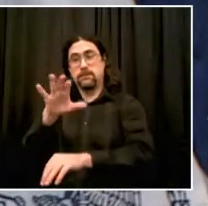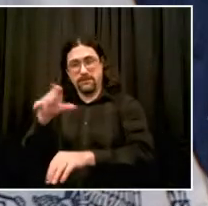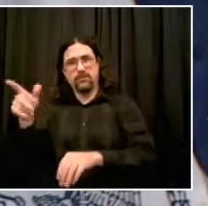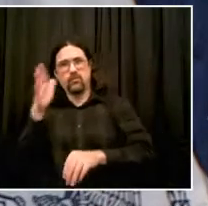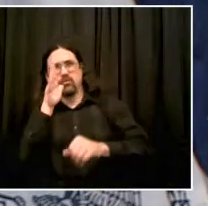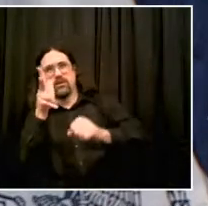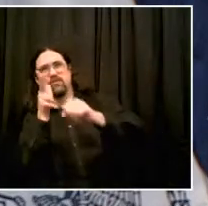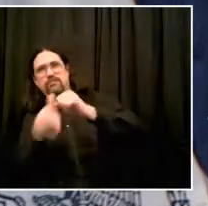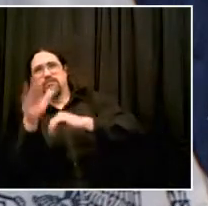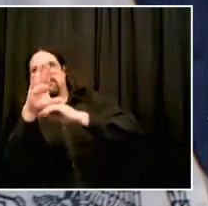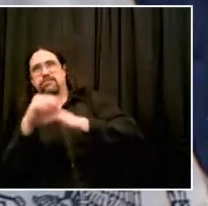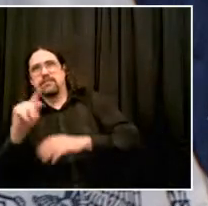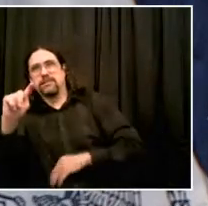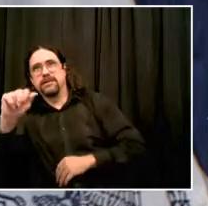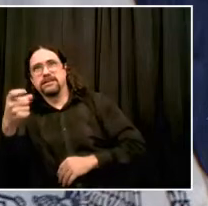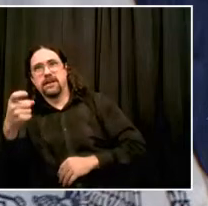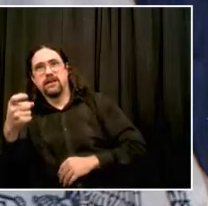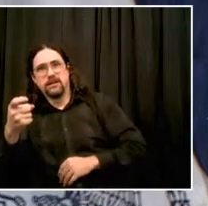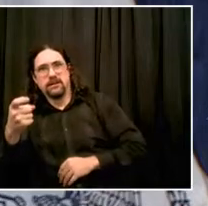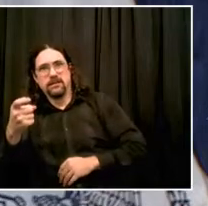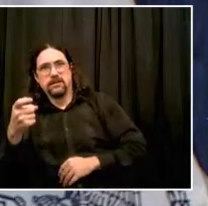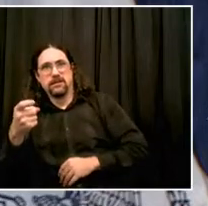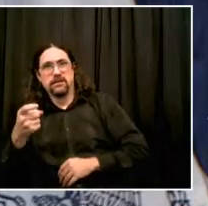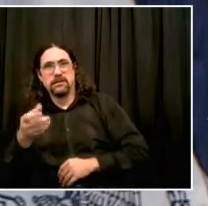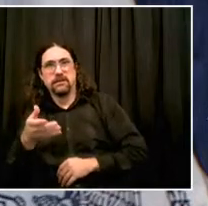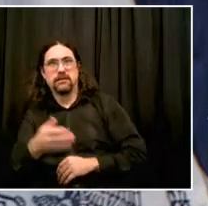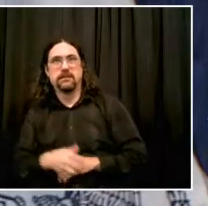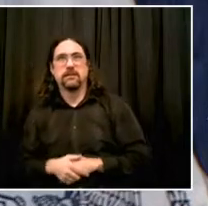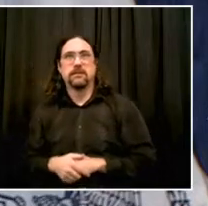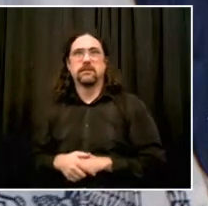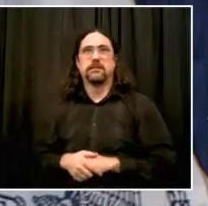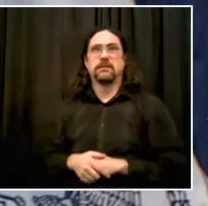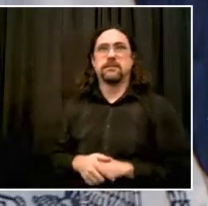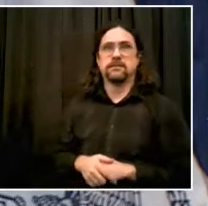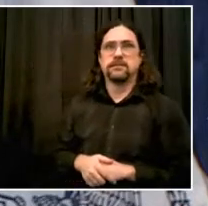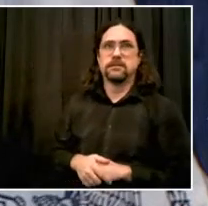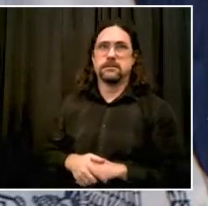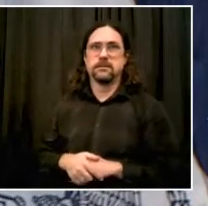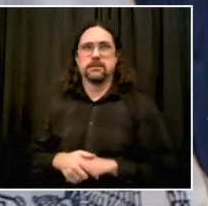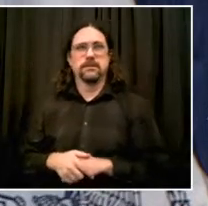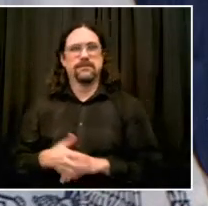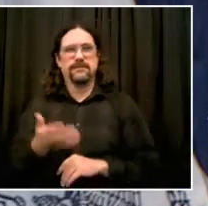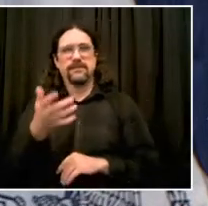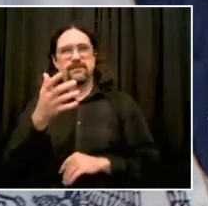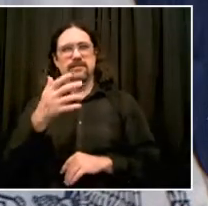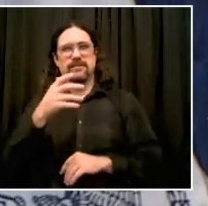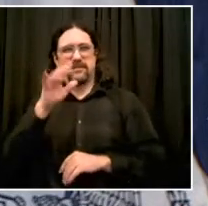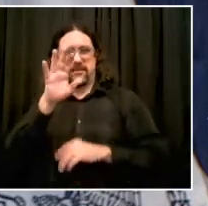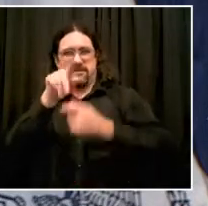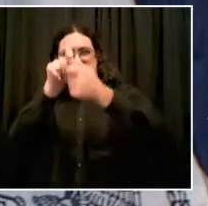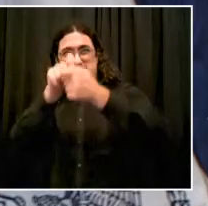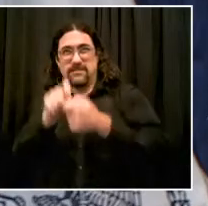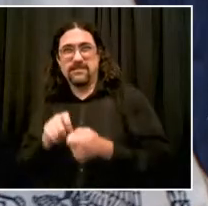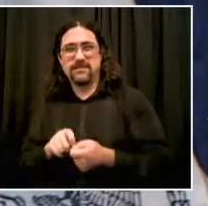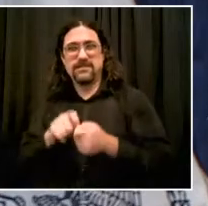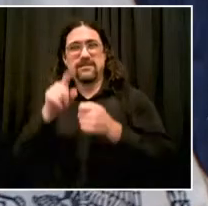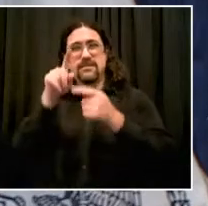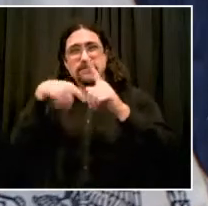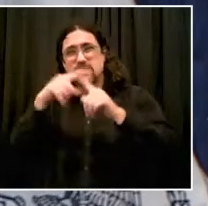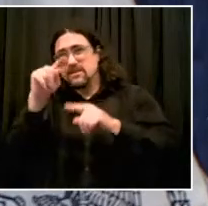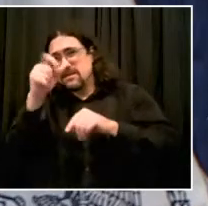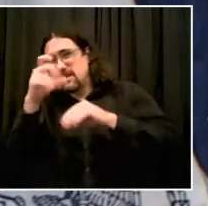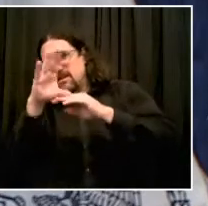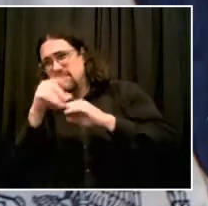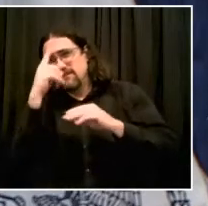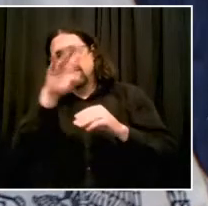I'm still waiting for the arbitration information Oh, I too. have that for you. So Good. this is a good example to you and your colleagues